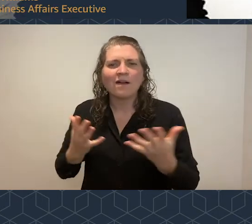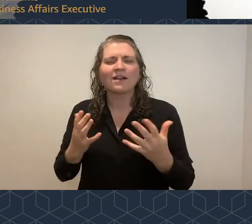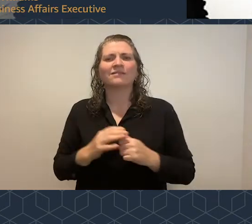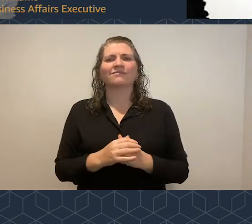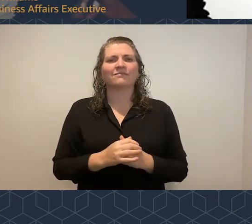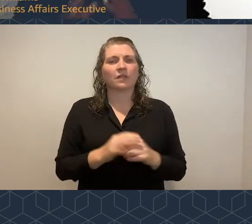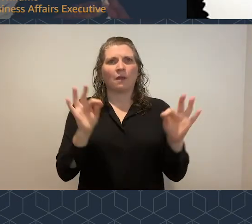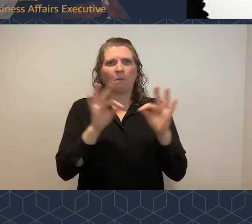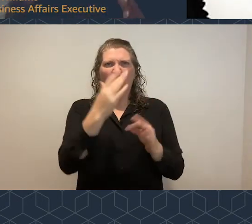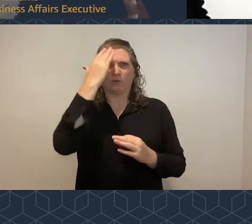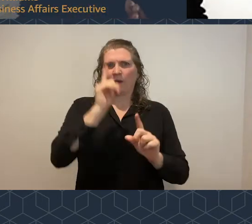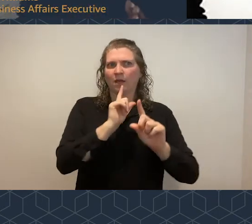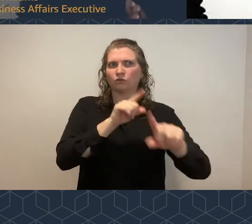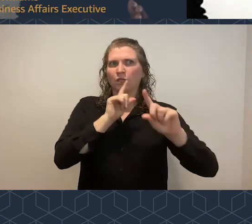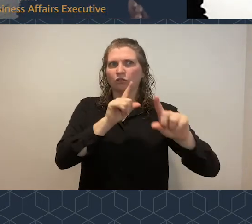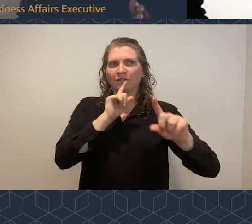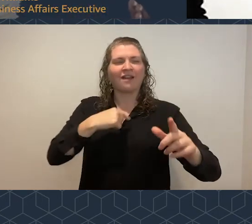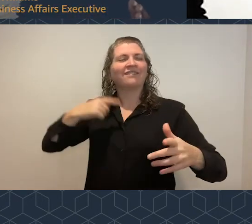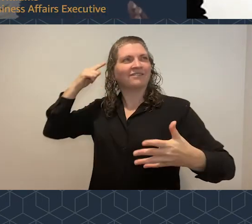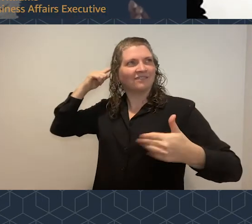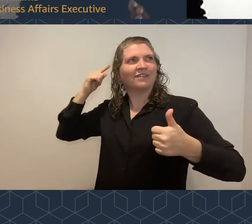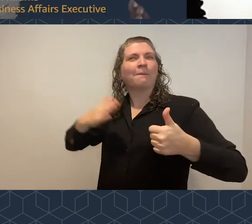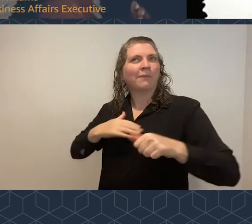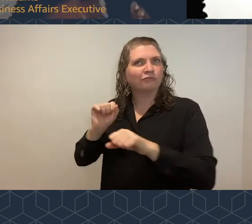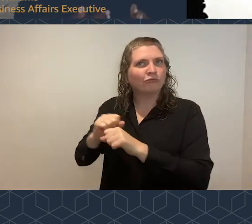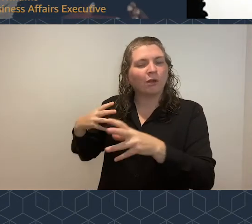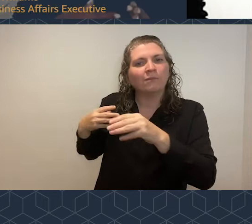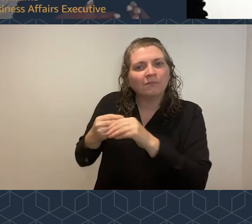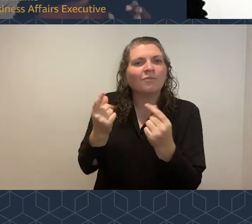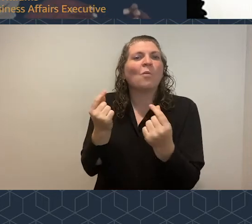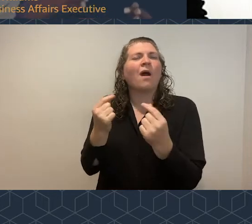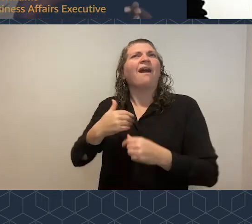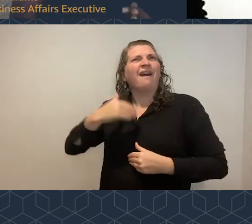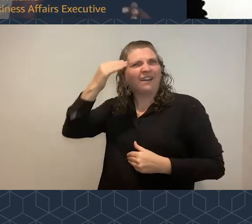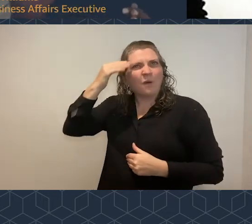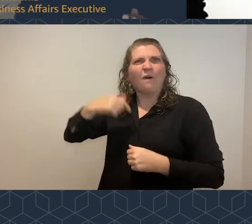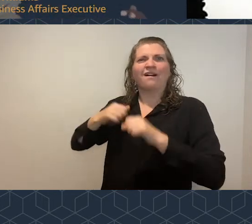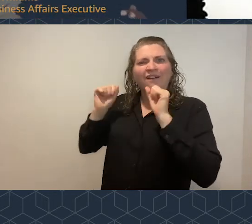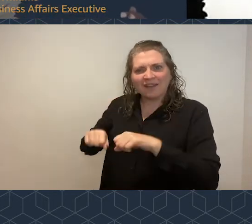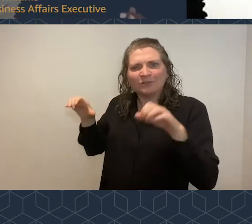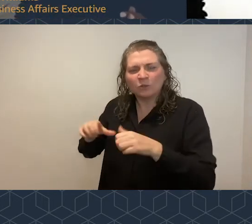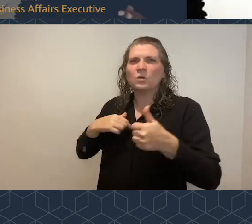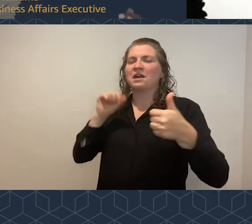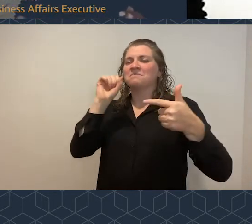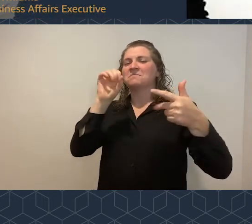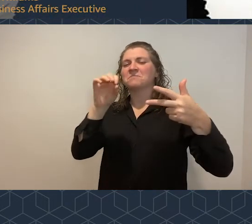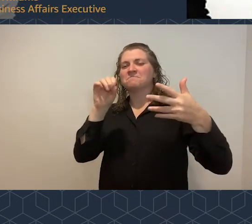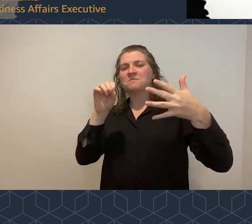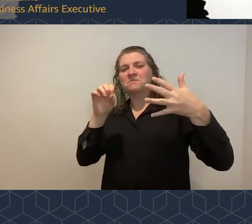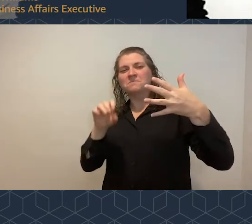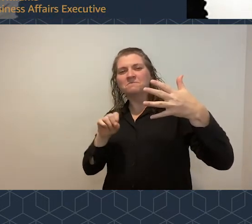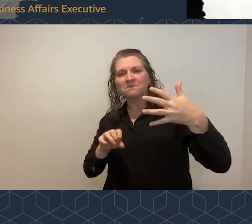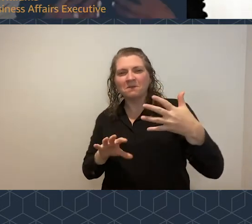through, what previously from my experience matched up. And then I spent time communicating to